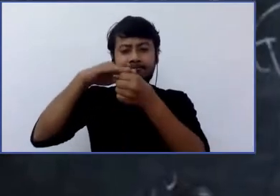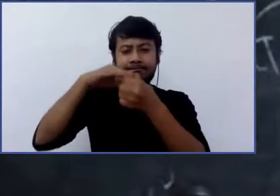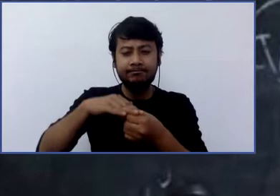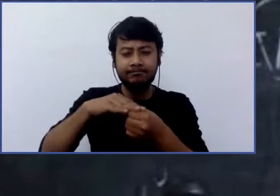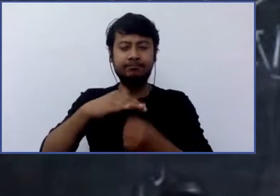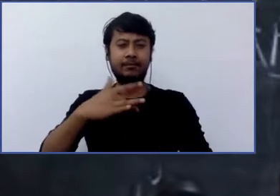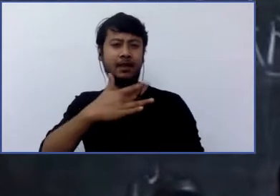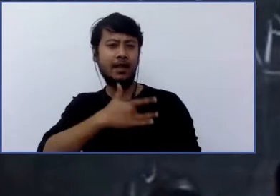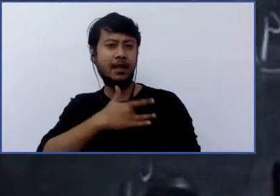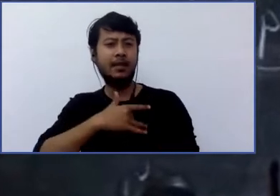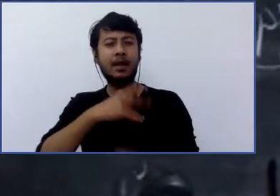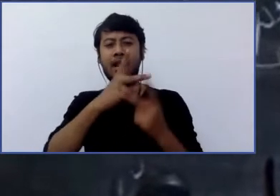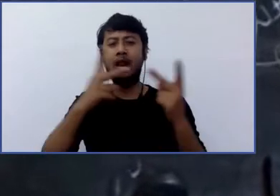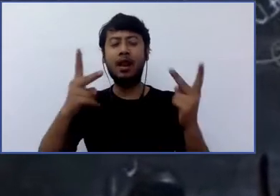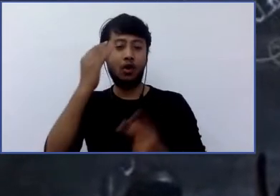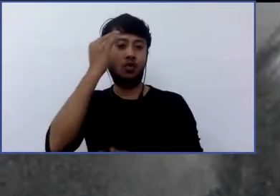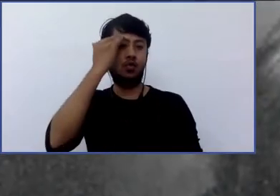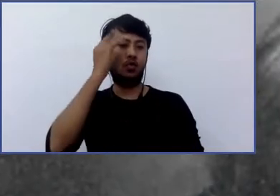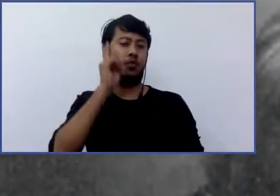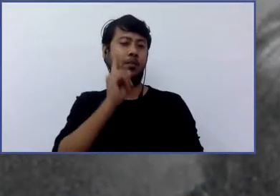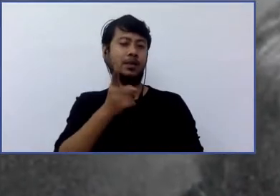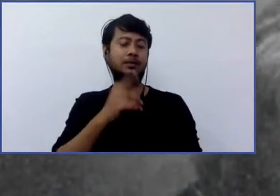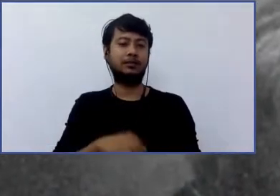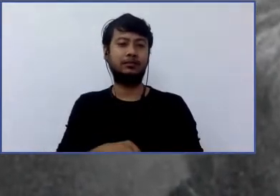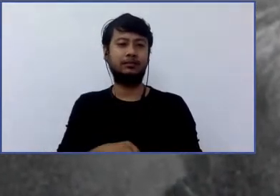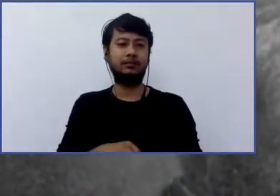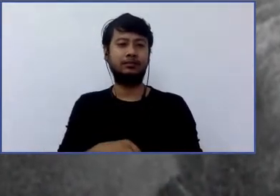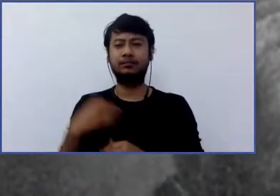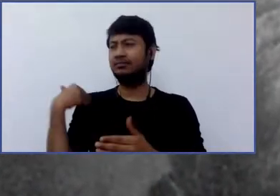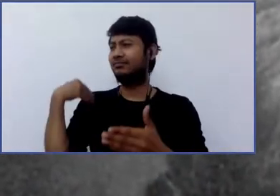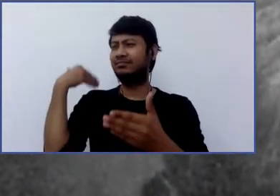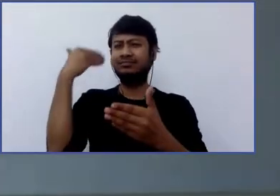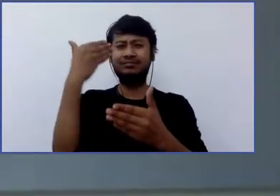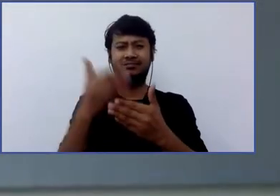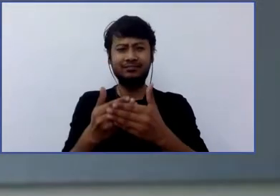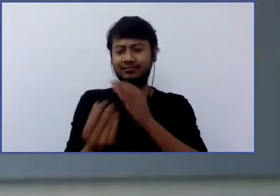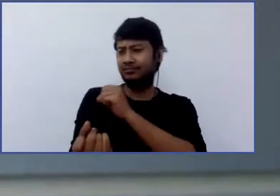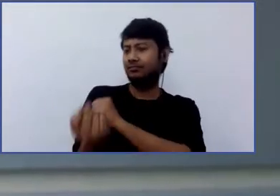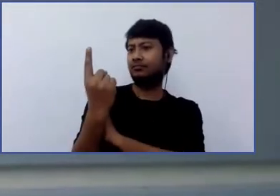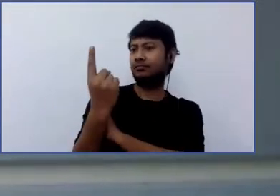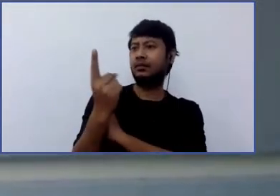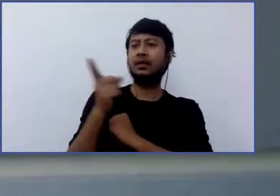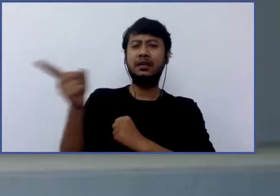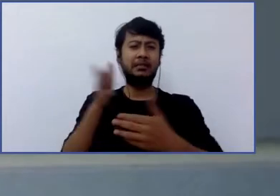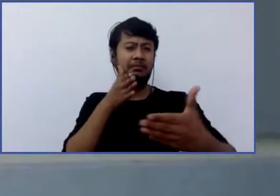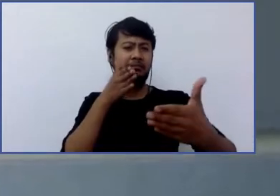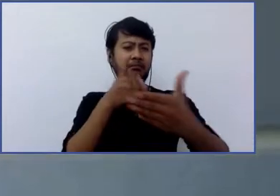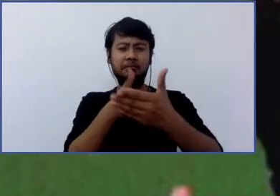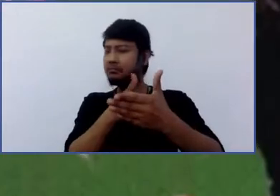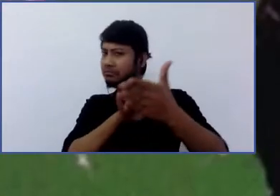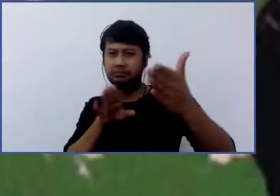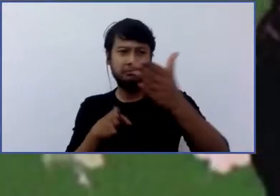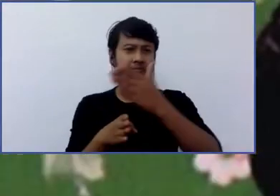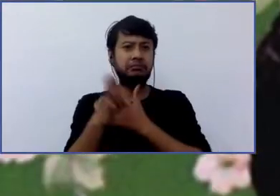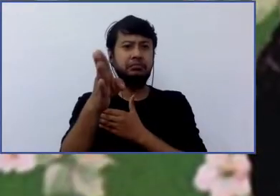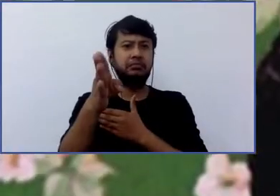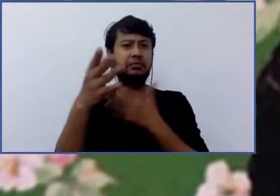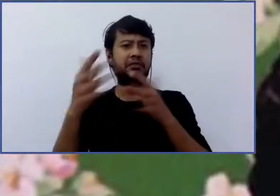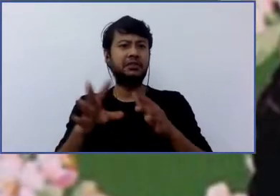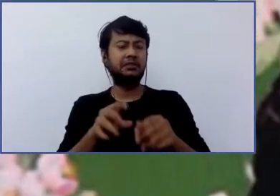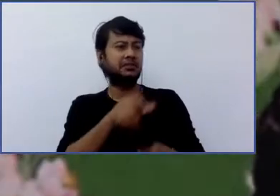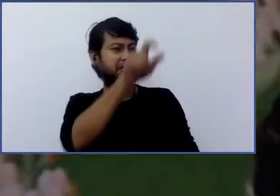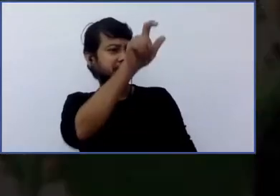Every now and then, we come across people who break stereotypes and make us realize of our clouded